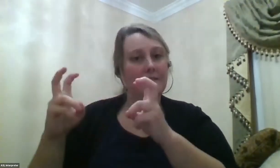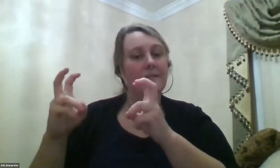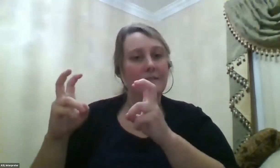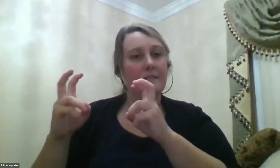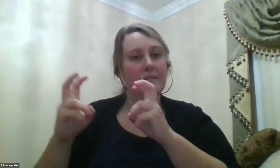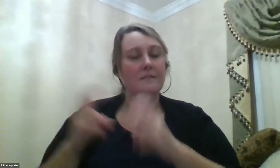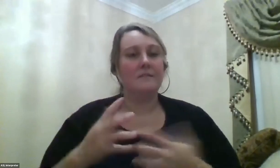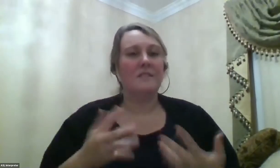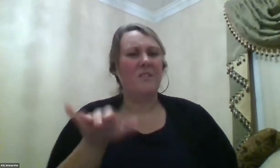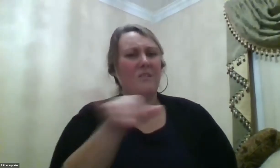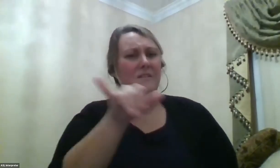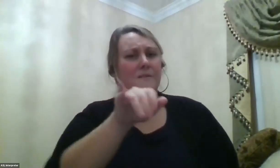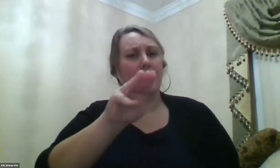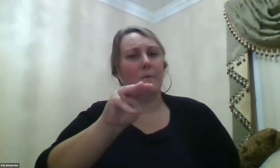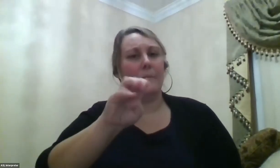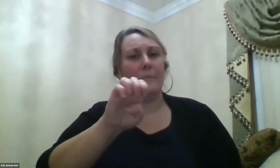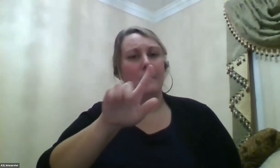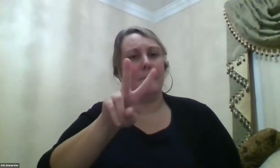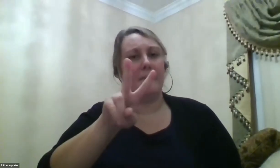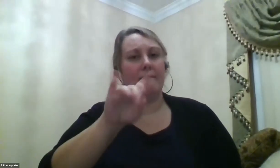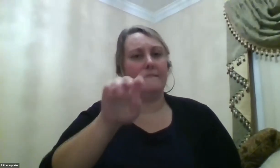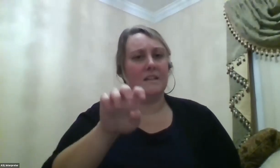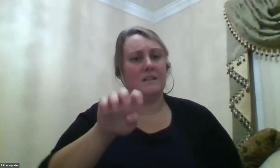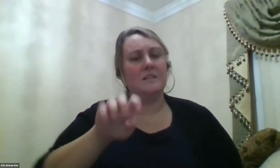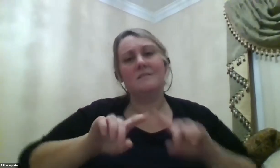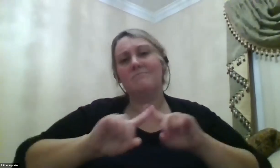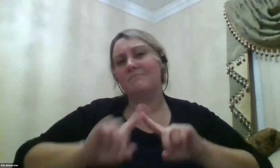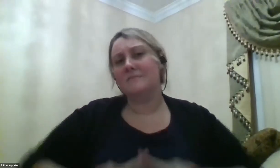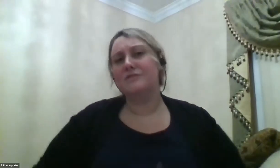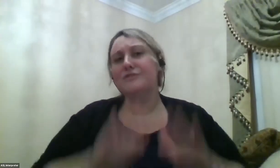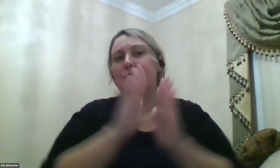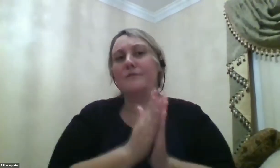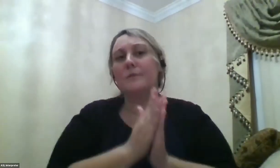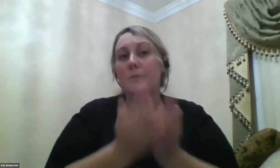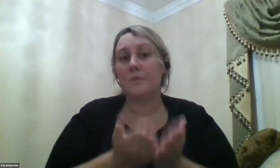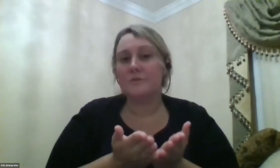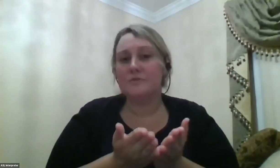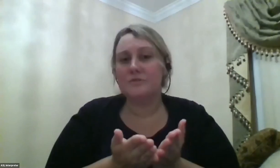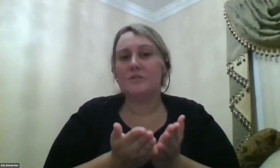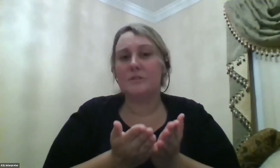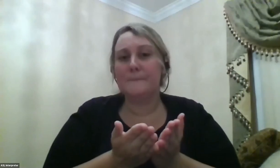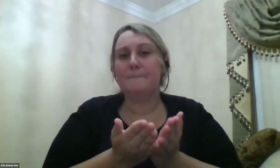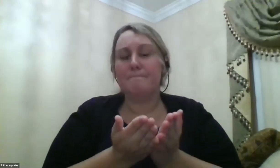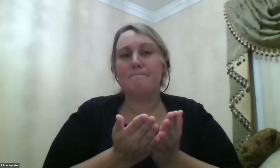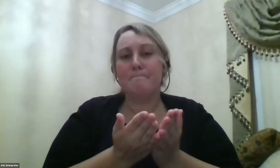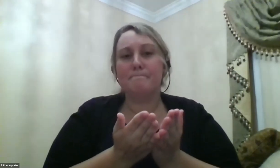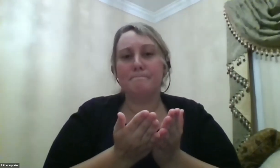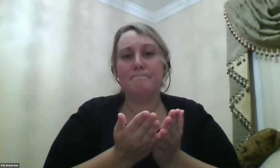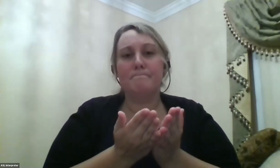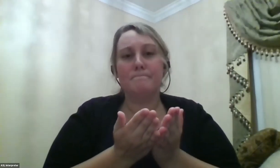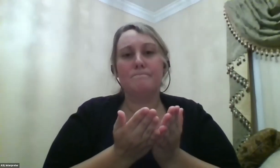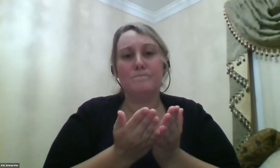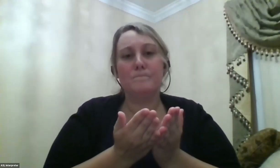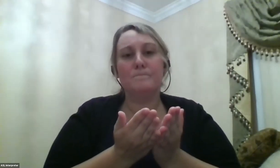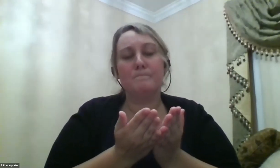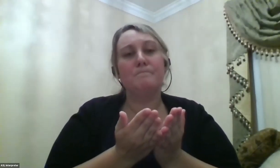City and the City. There's a lot of books where, um, you know, you, you can say